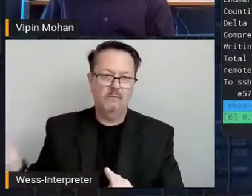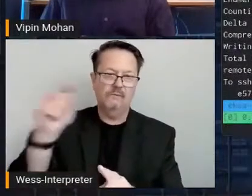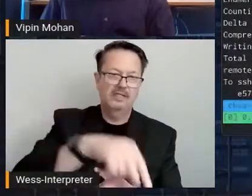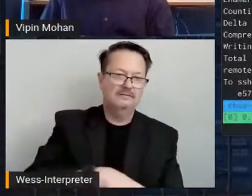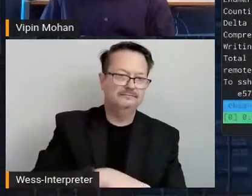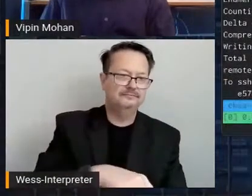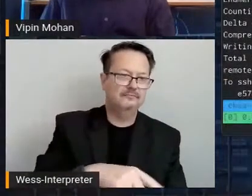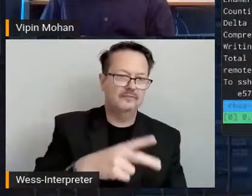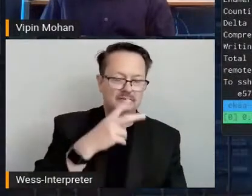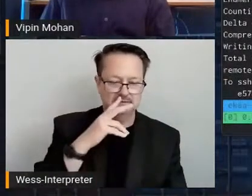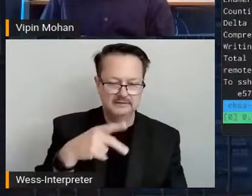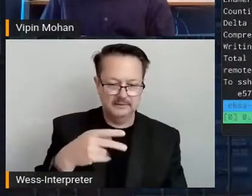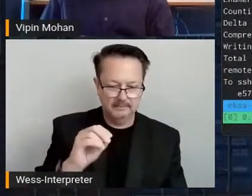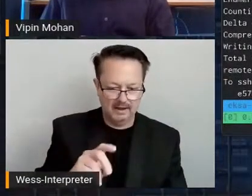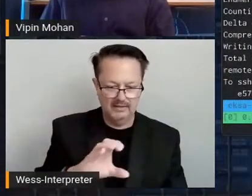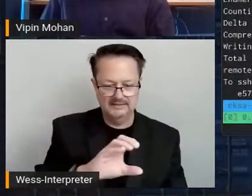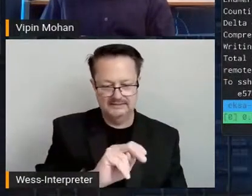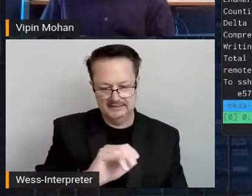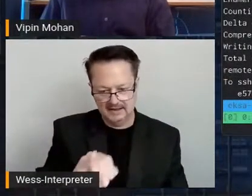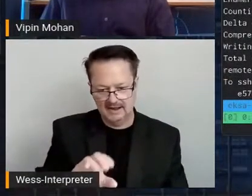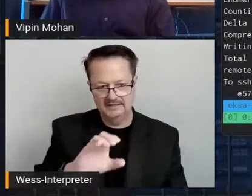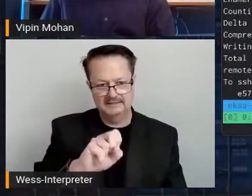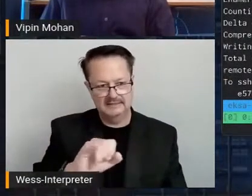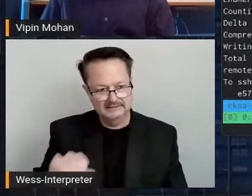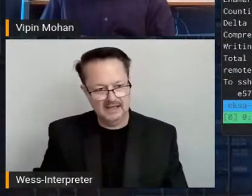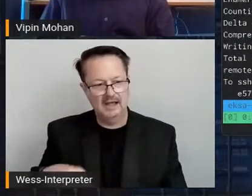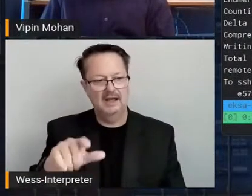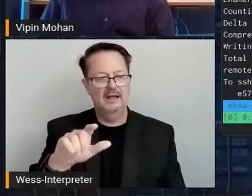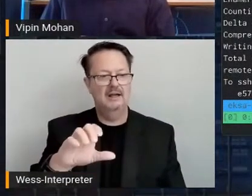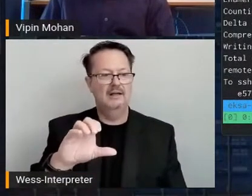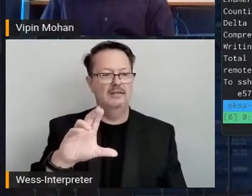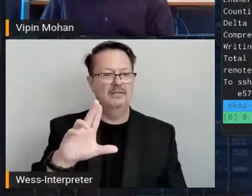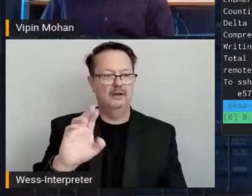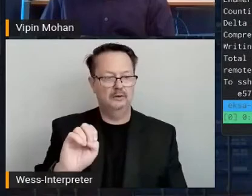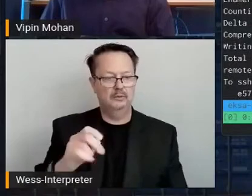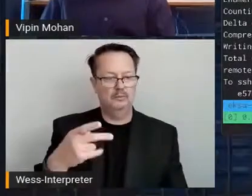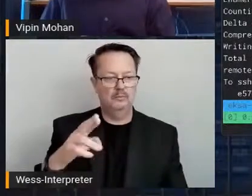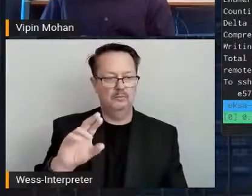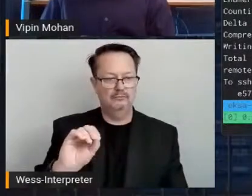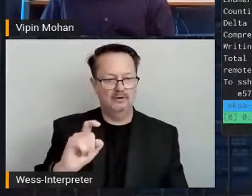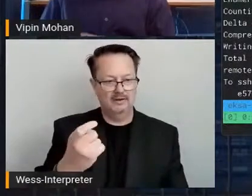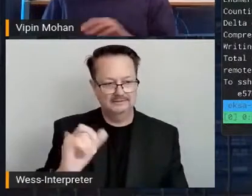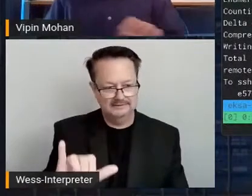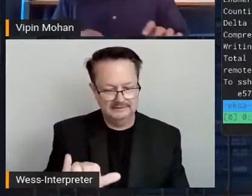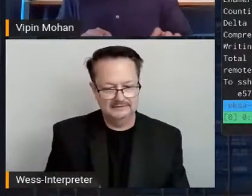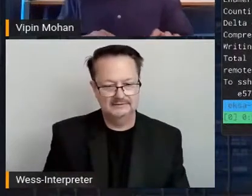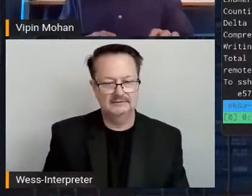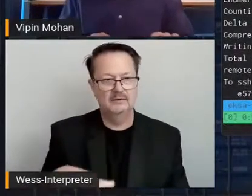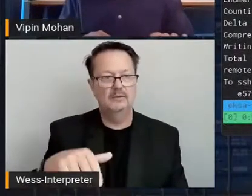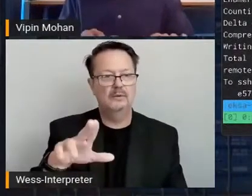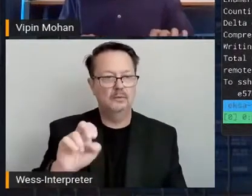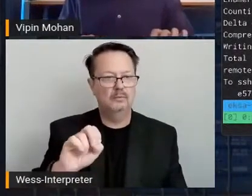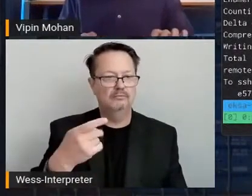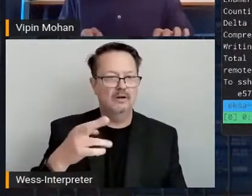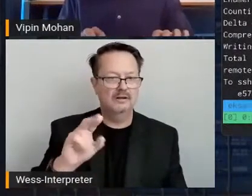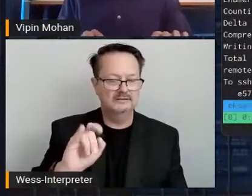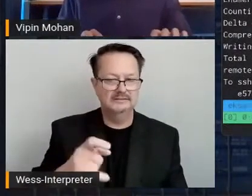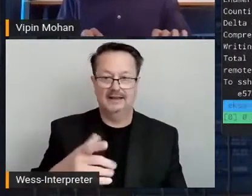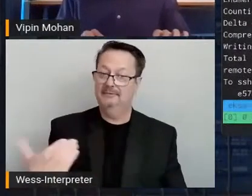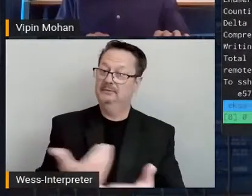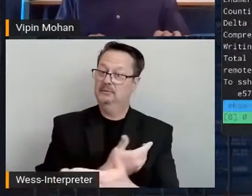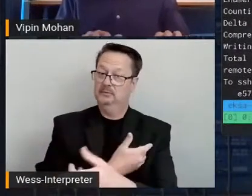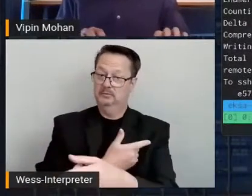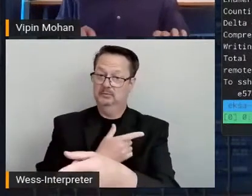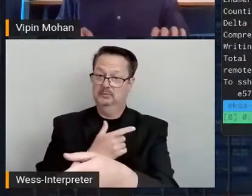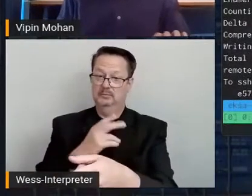installed, like the CNI, the CSIs, the kube proxies. And then, yeah, there you go. There's a new node, which was brand new